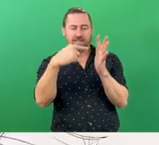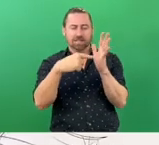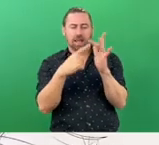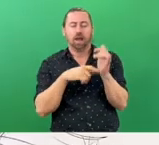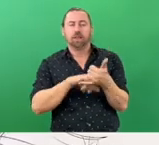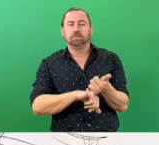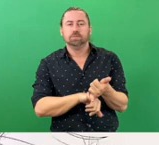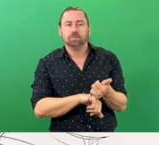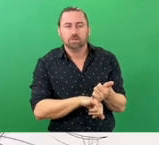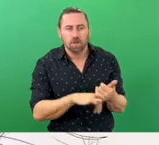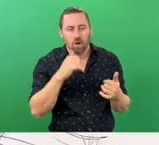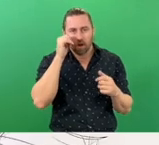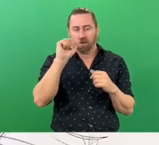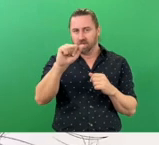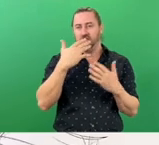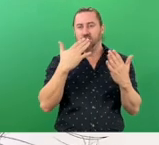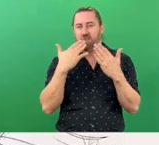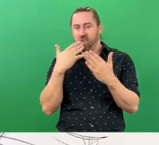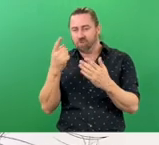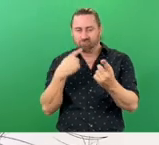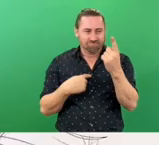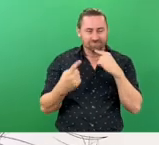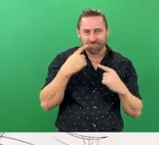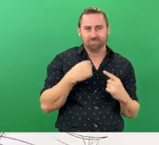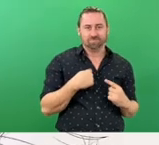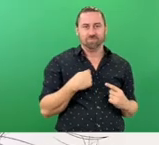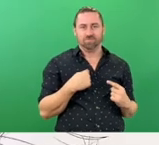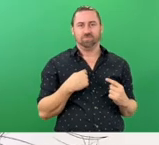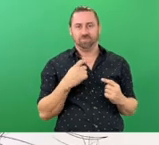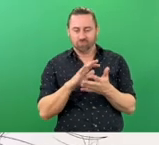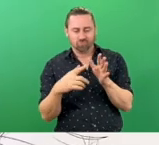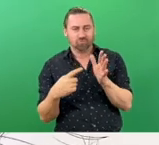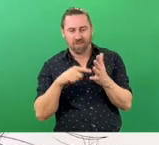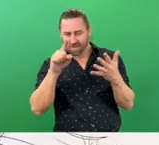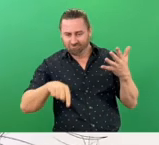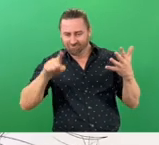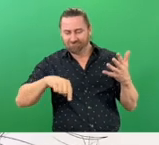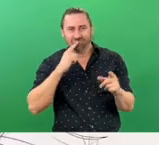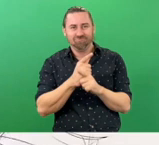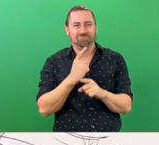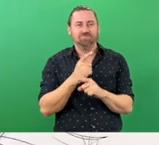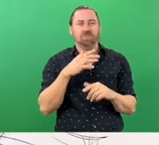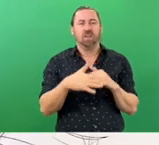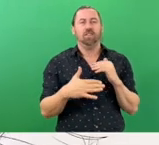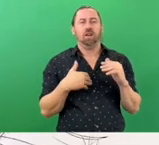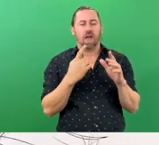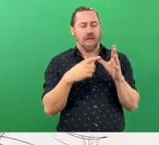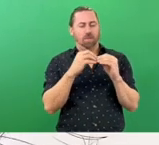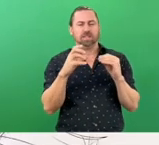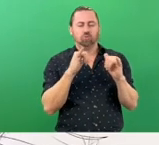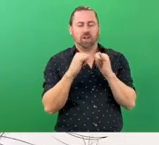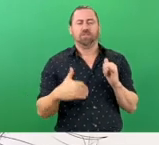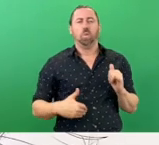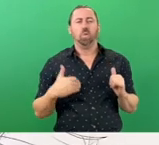detail. And I appreciate everyone who gave me such kudos on the chat here this morning about the little interview I did on